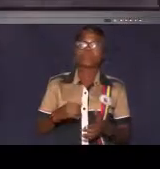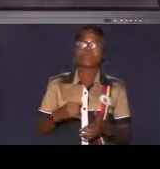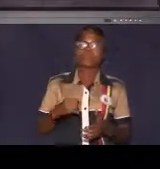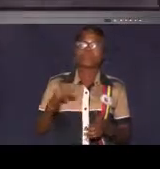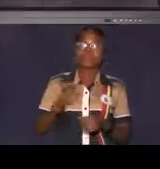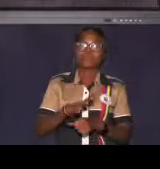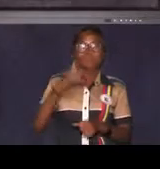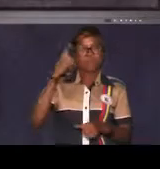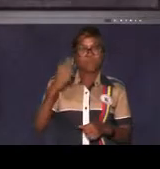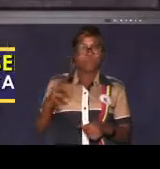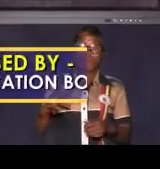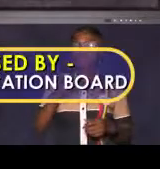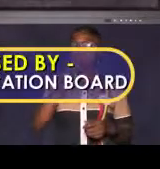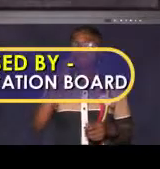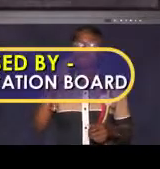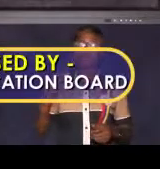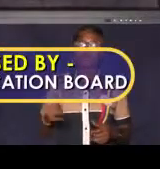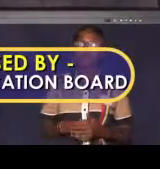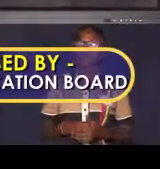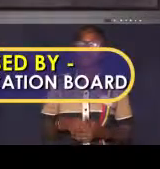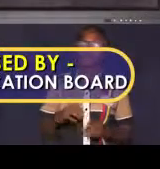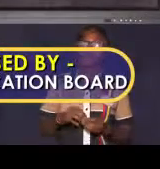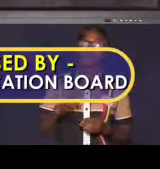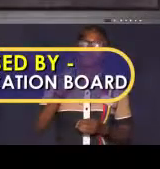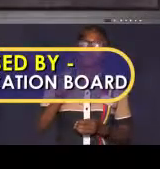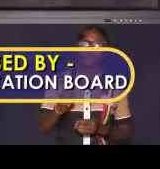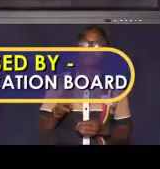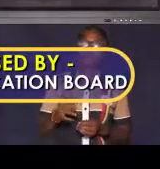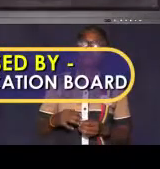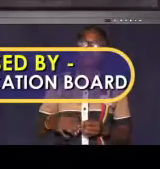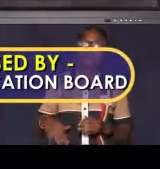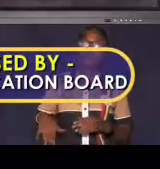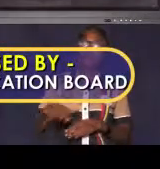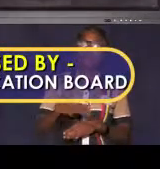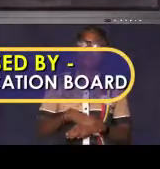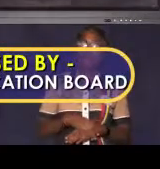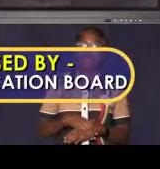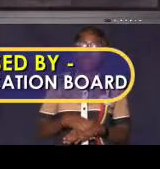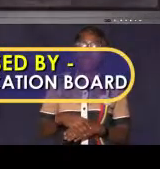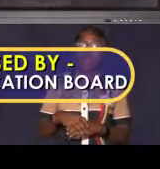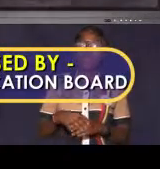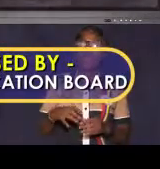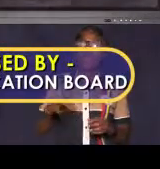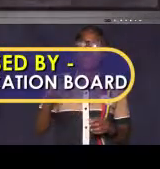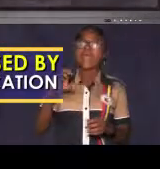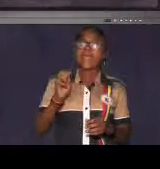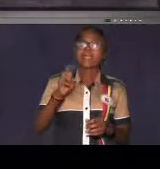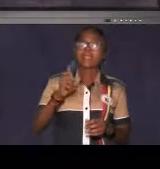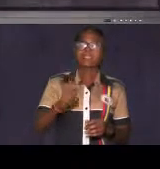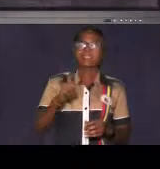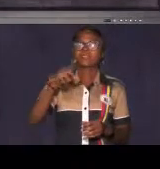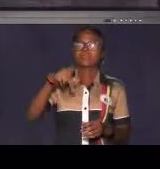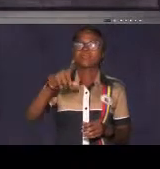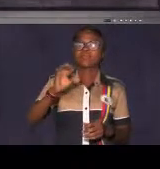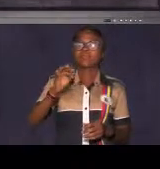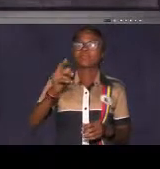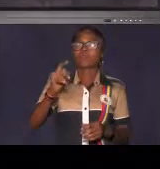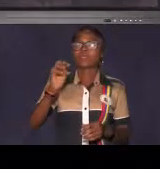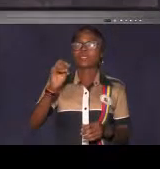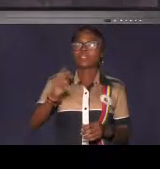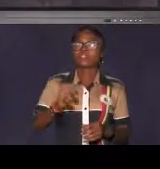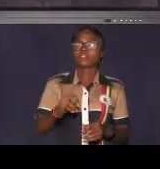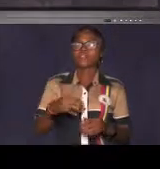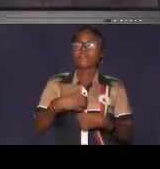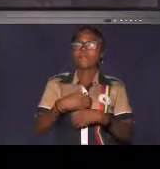for some other purpose. That's one bad effect of it. Next one is overexploitation make the minerals reduce